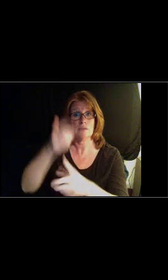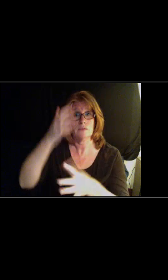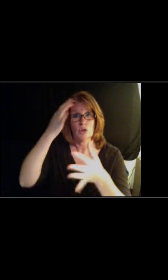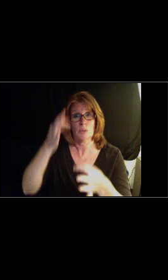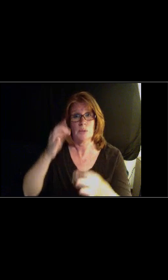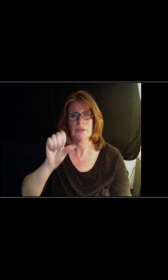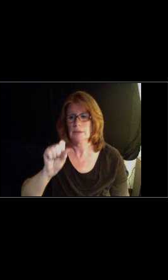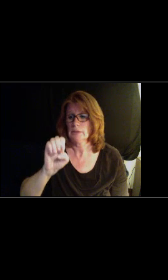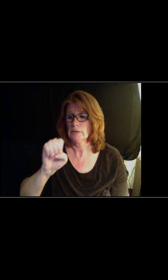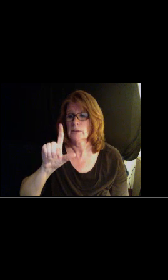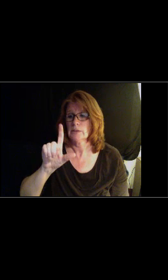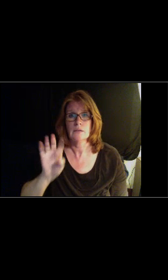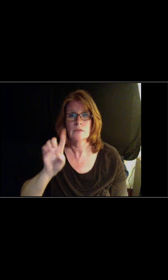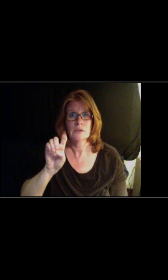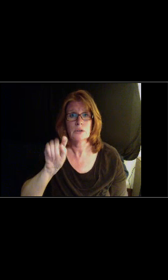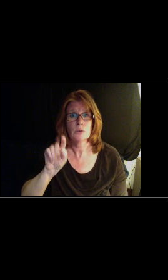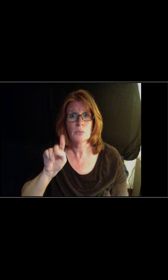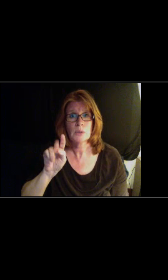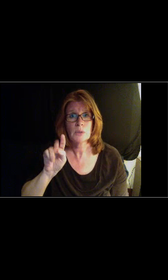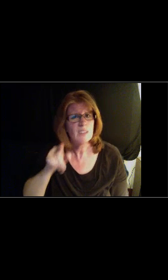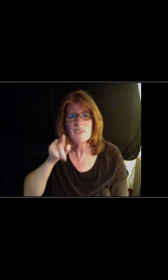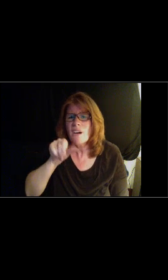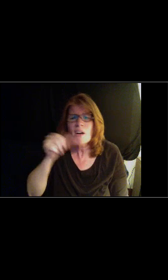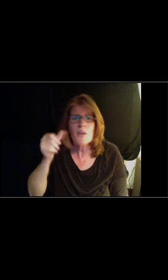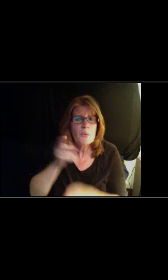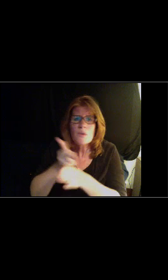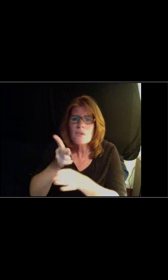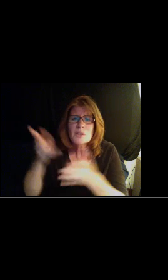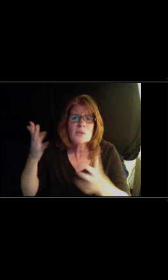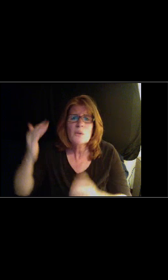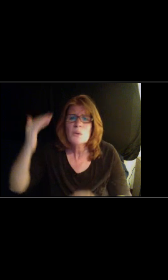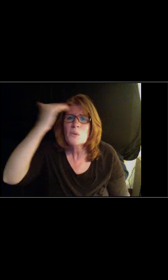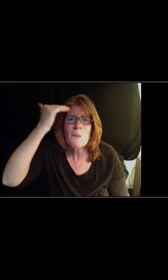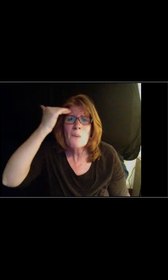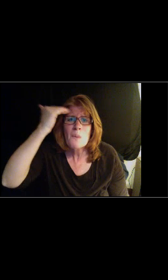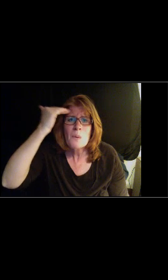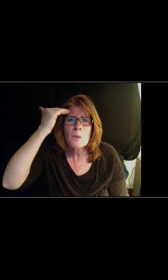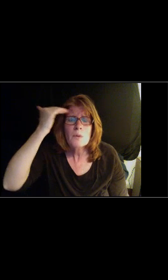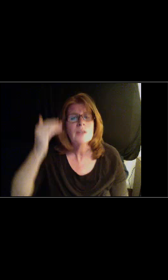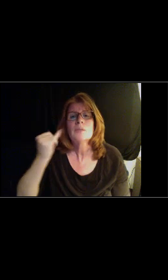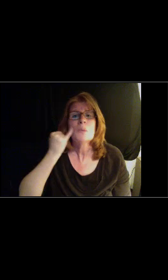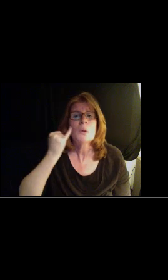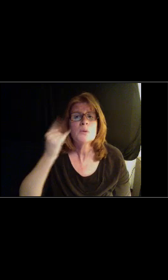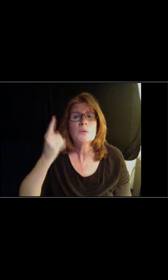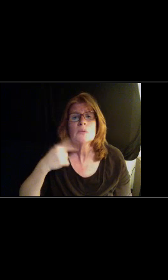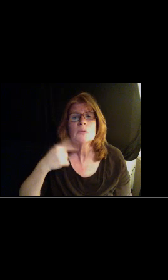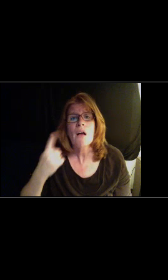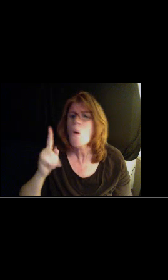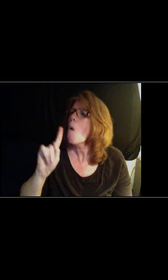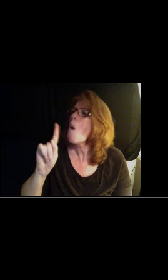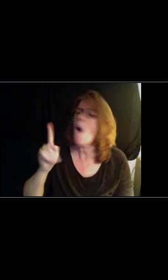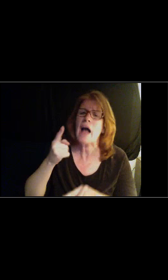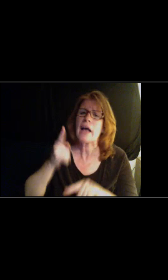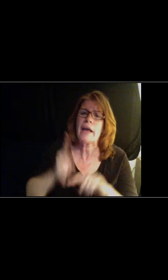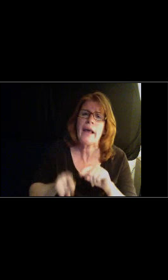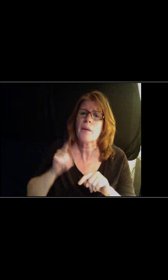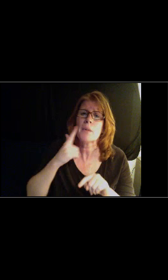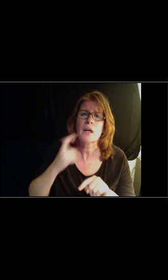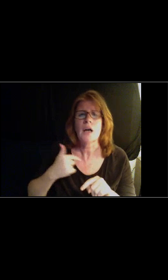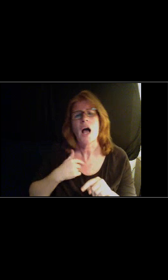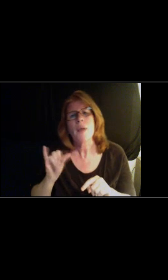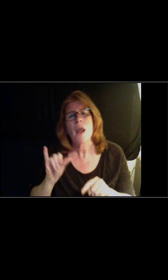autonomy, agency, self-determinacy, those are all values that other professions